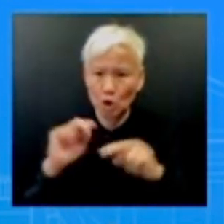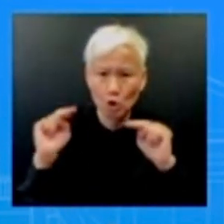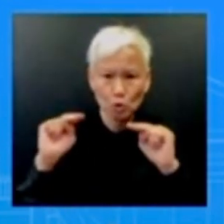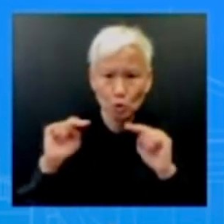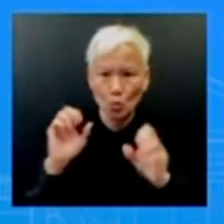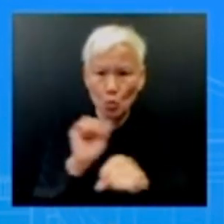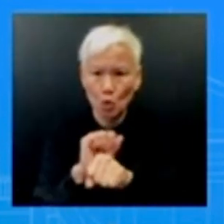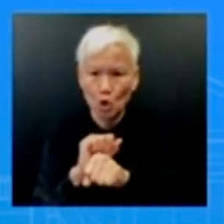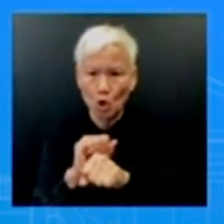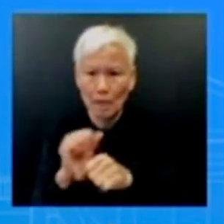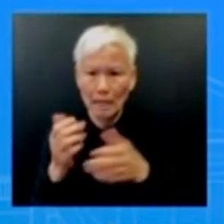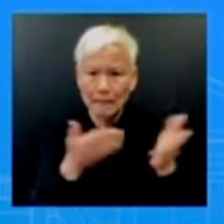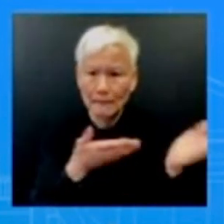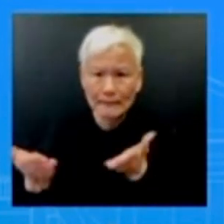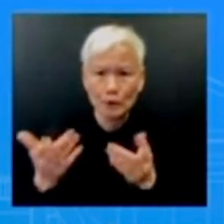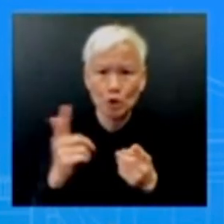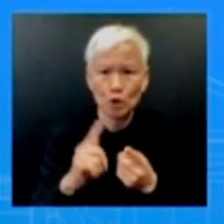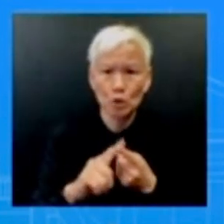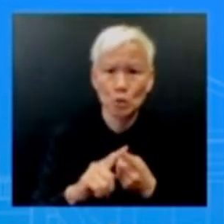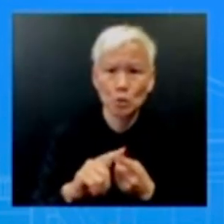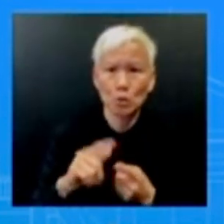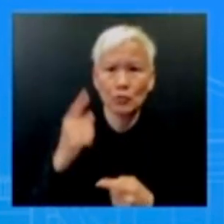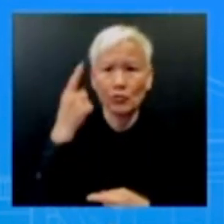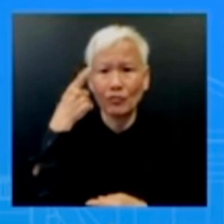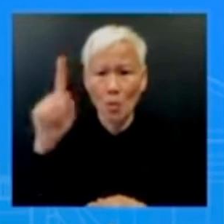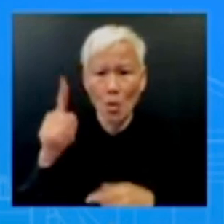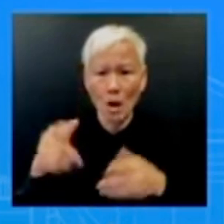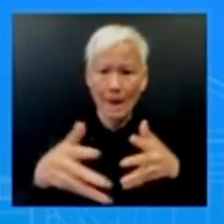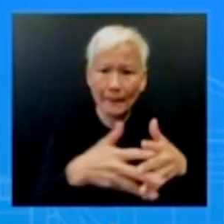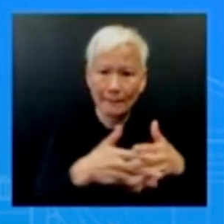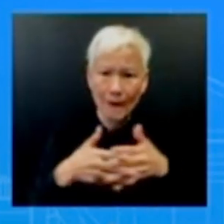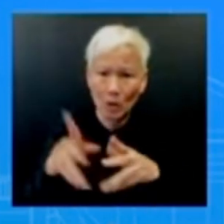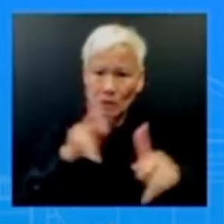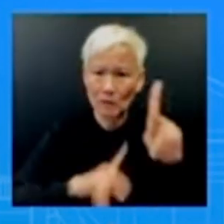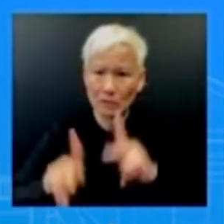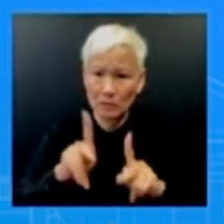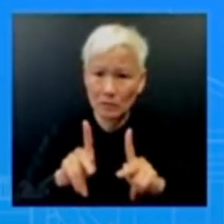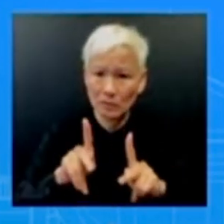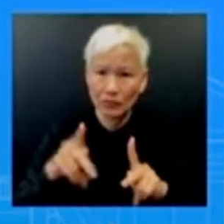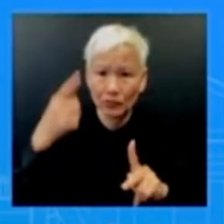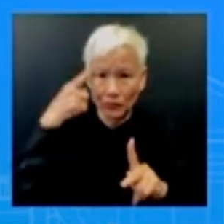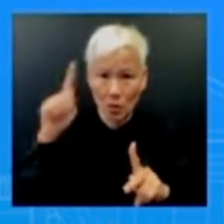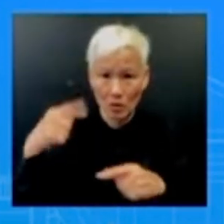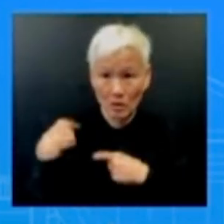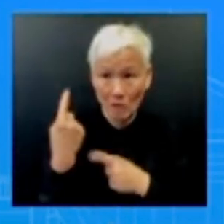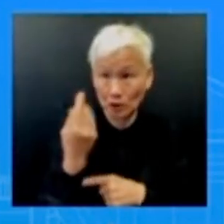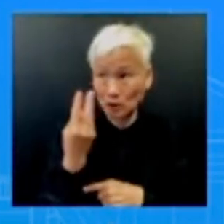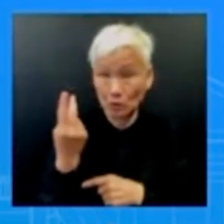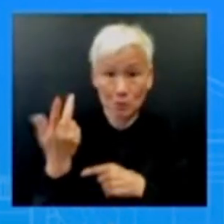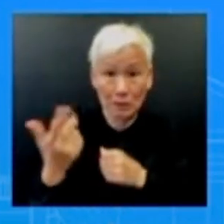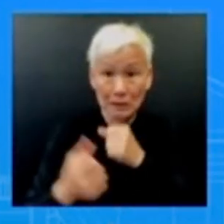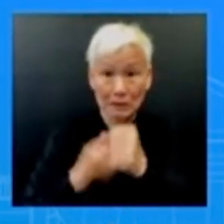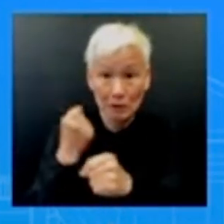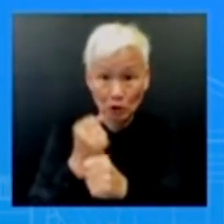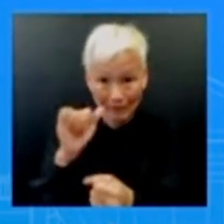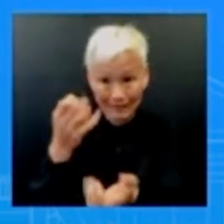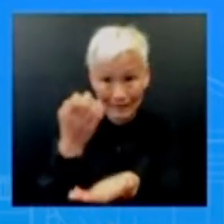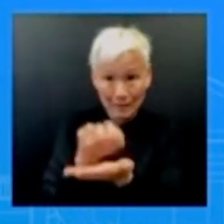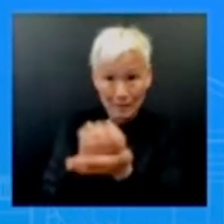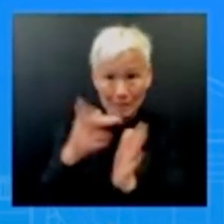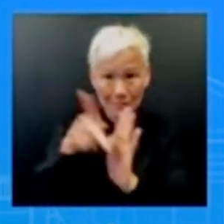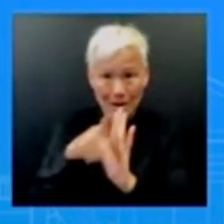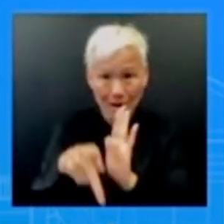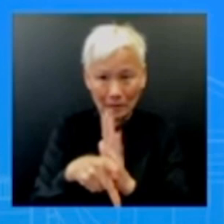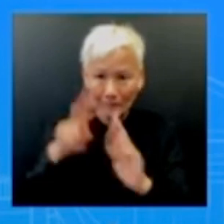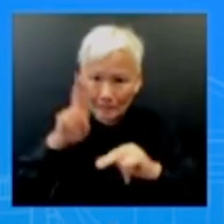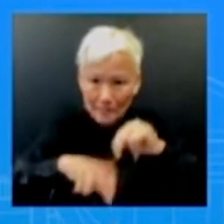build on the successes that we have seen in the last 2 years when it comes to the economic policy, building an economy from the bottom up, middle out, he's